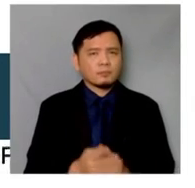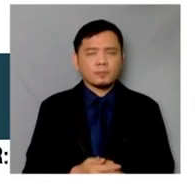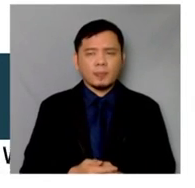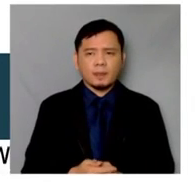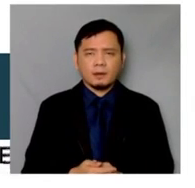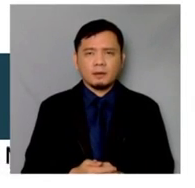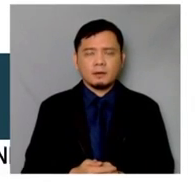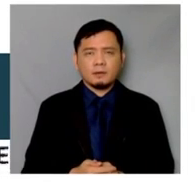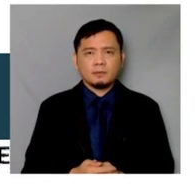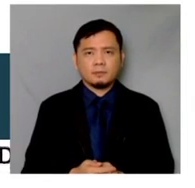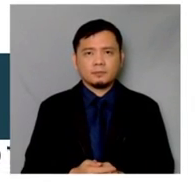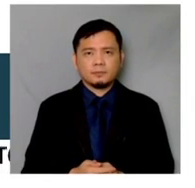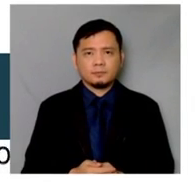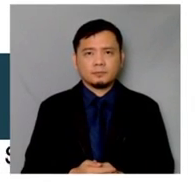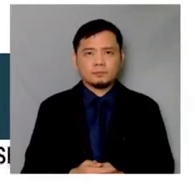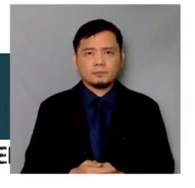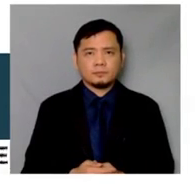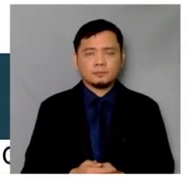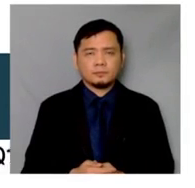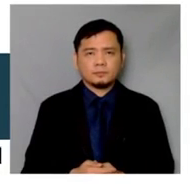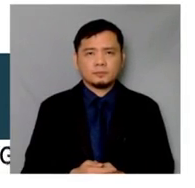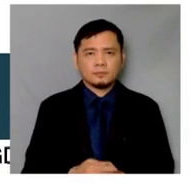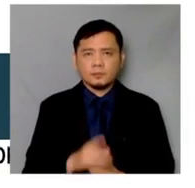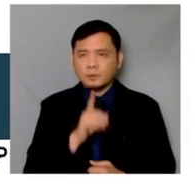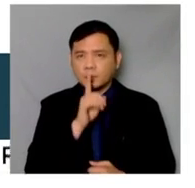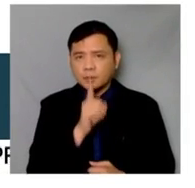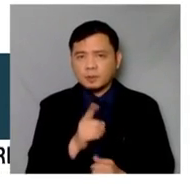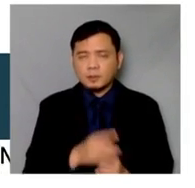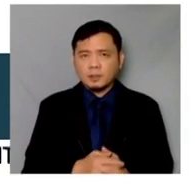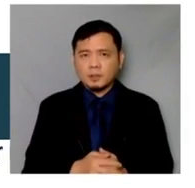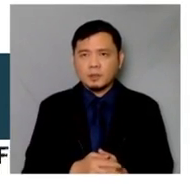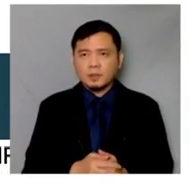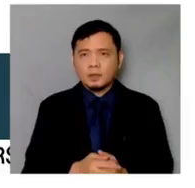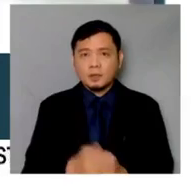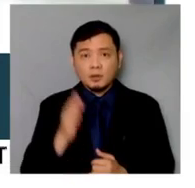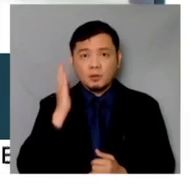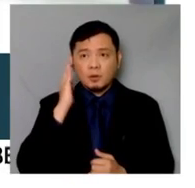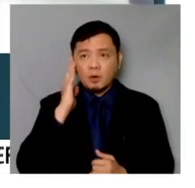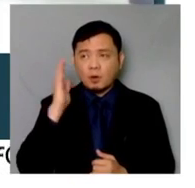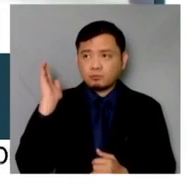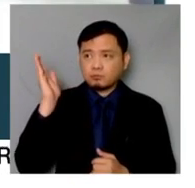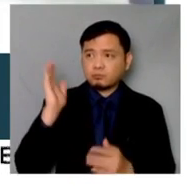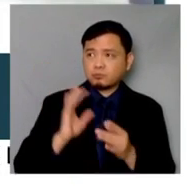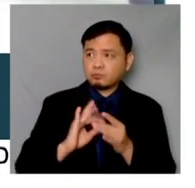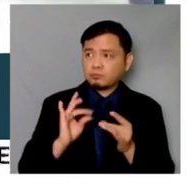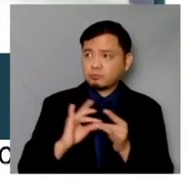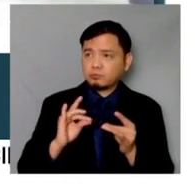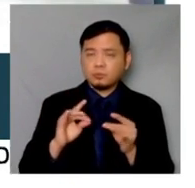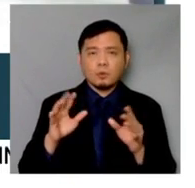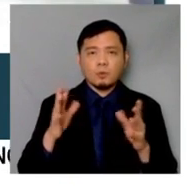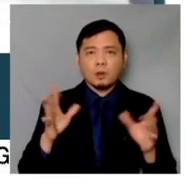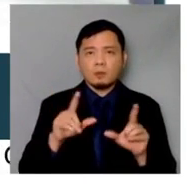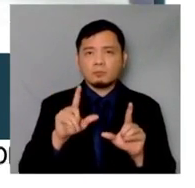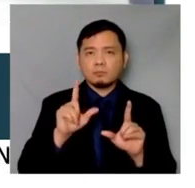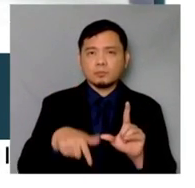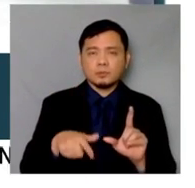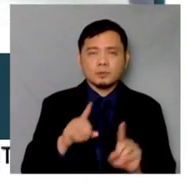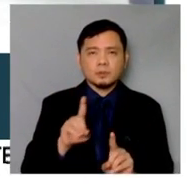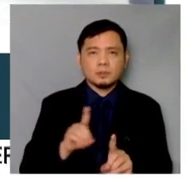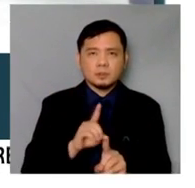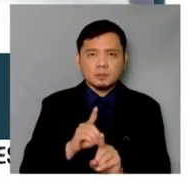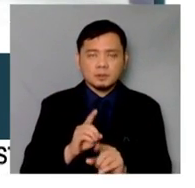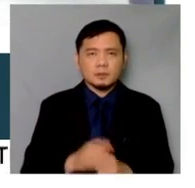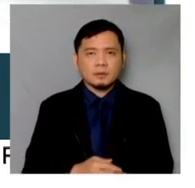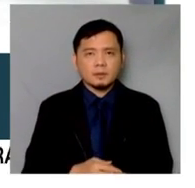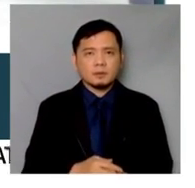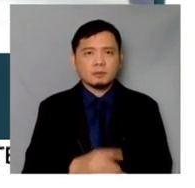the vindication of a burdened conscience has no expiry date. And his statements implicating Senator